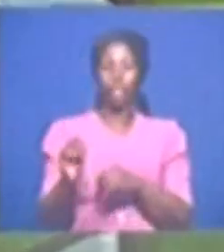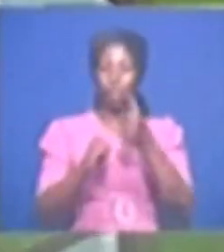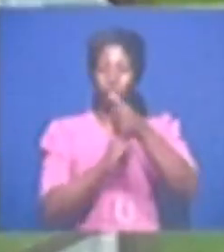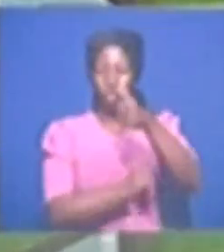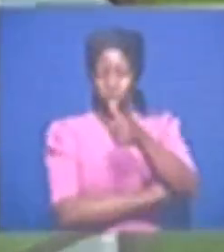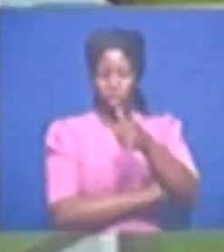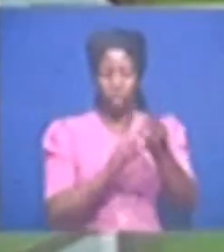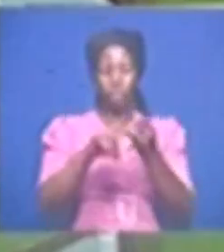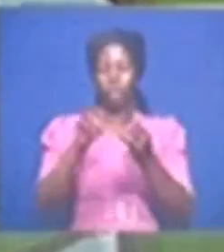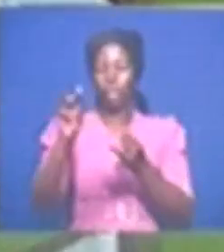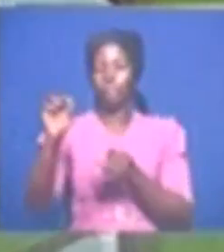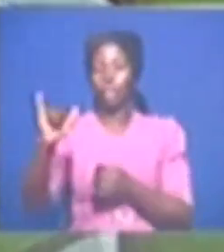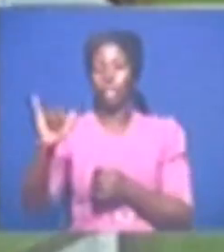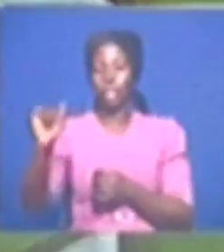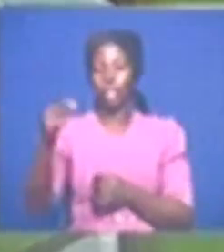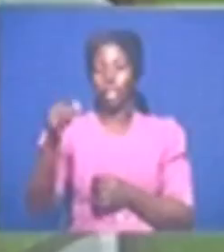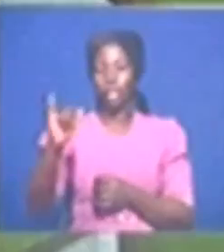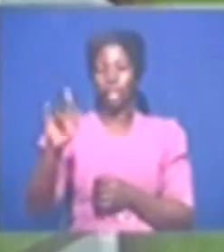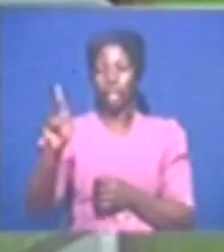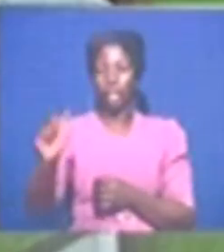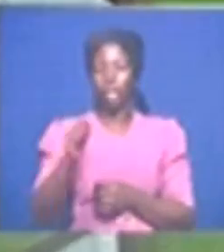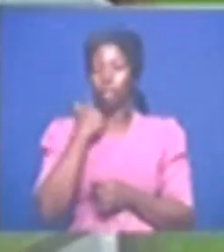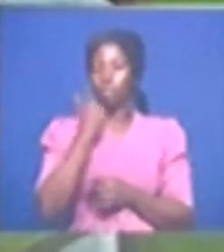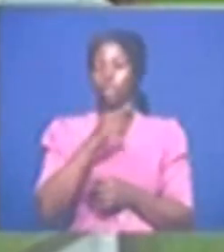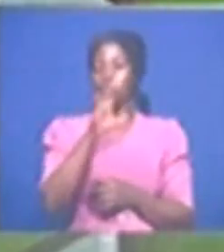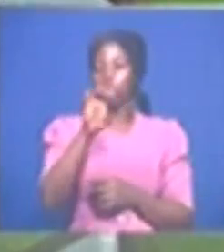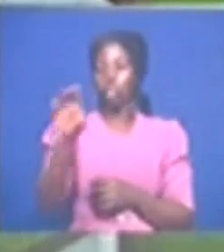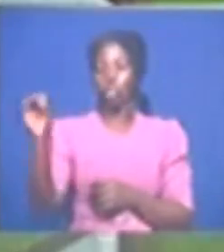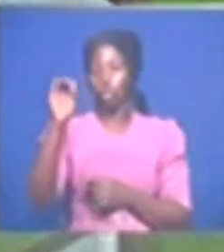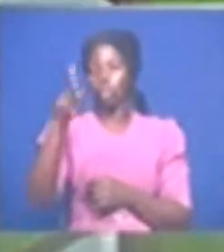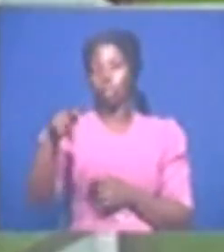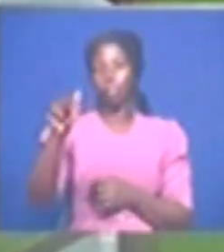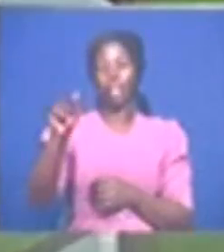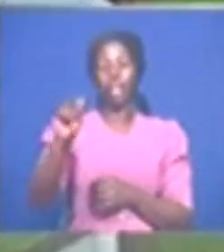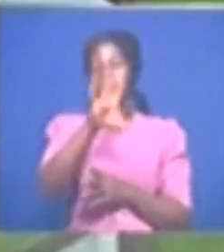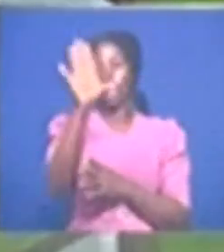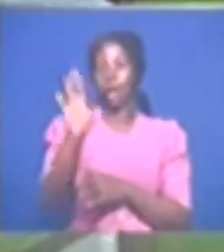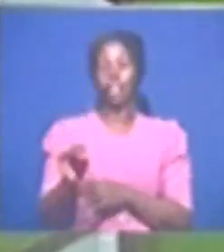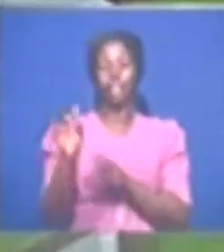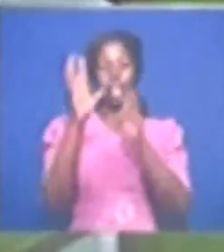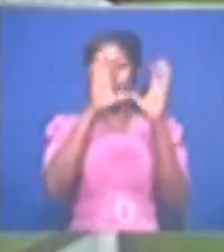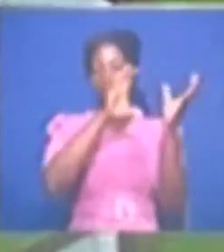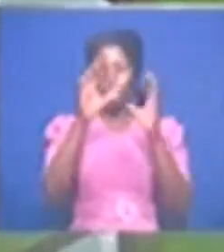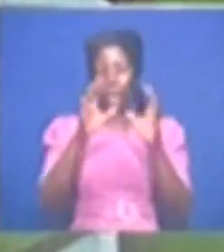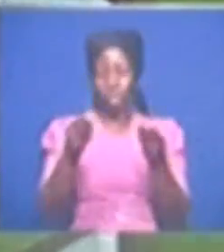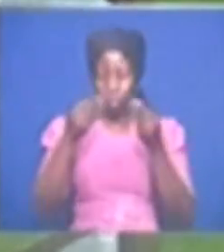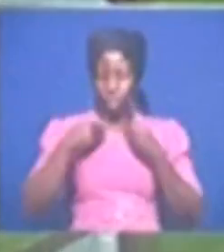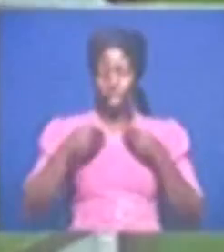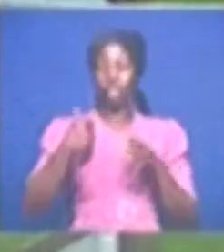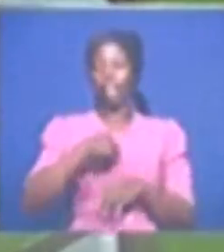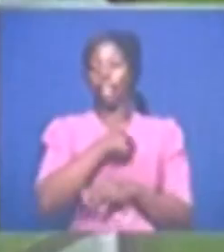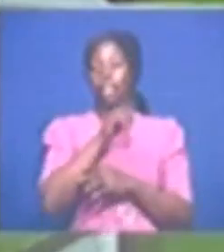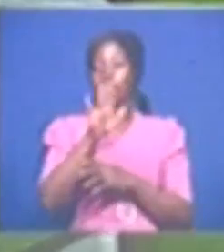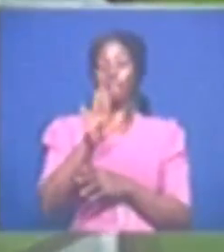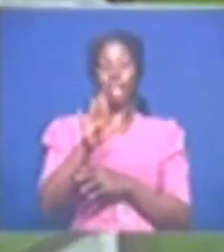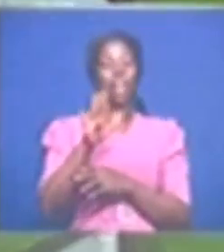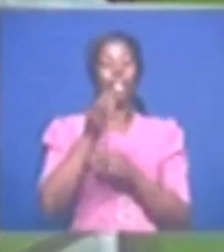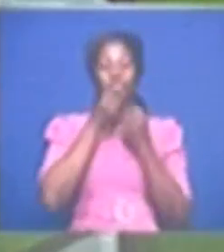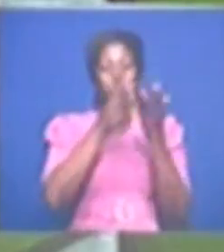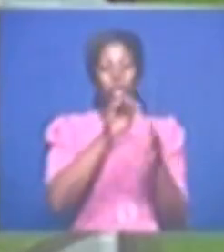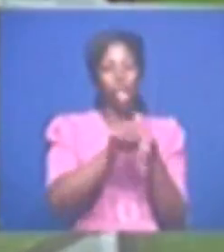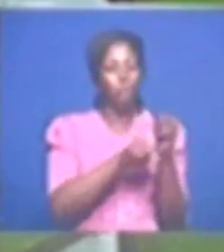who is the CEO of Pan-Africa Climate Justice Alliance, to give us their perspective of where we are in the war when